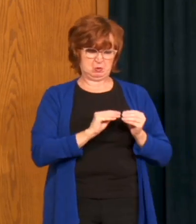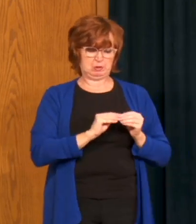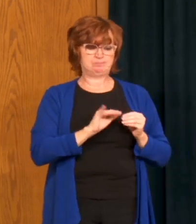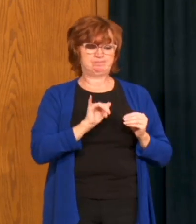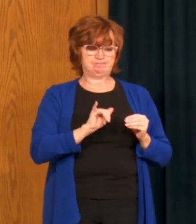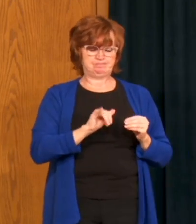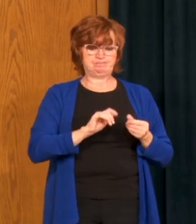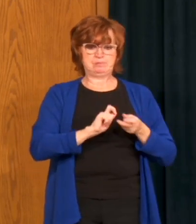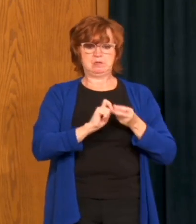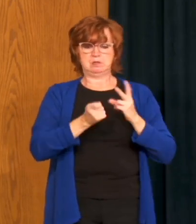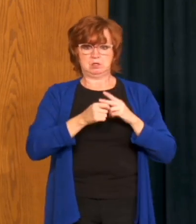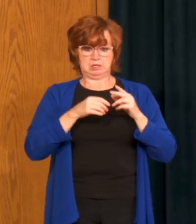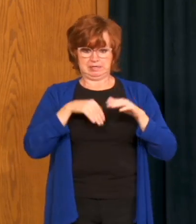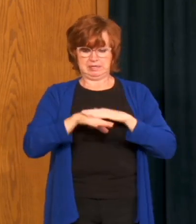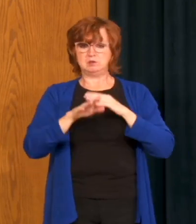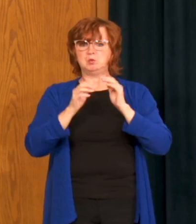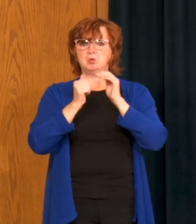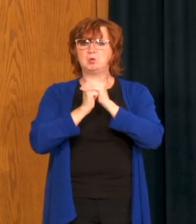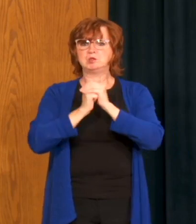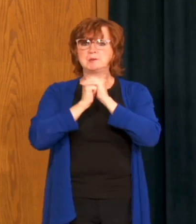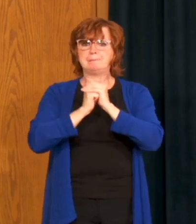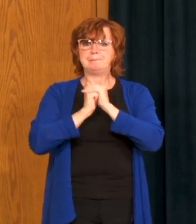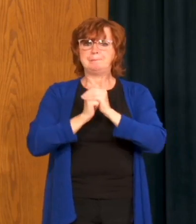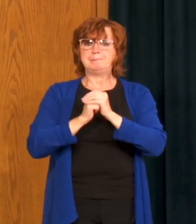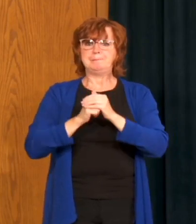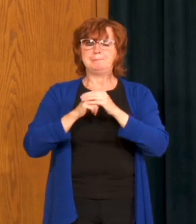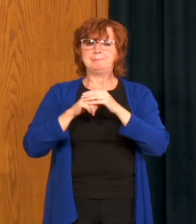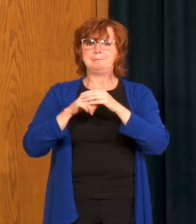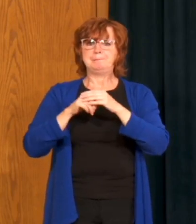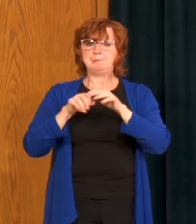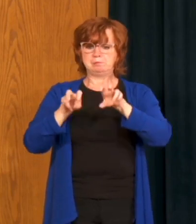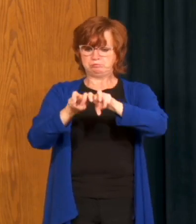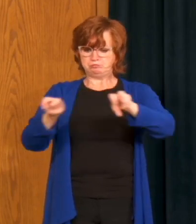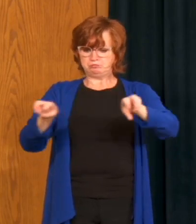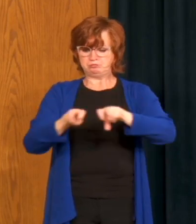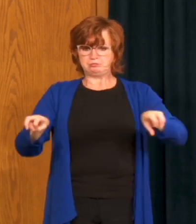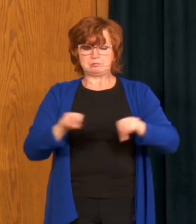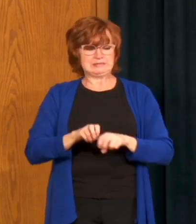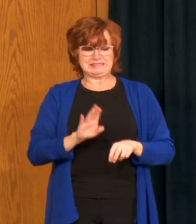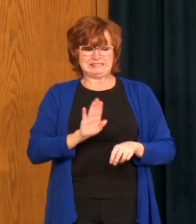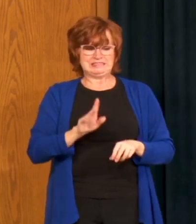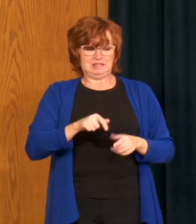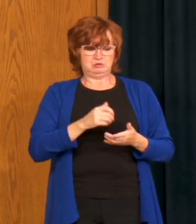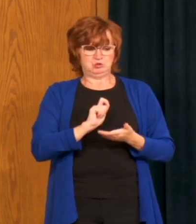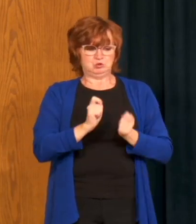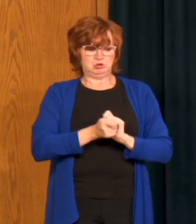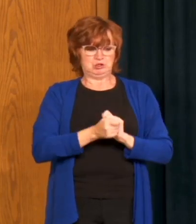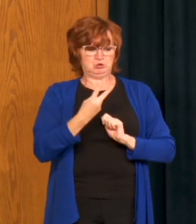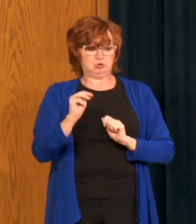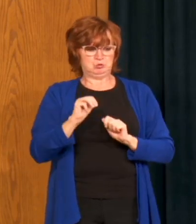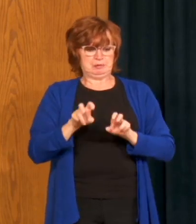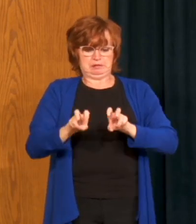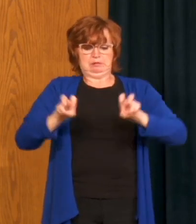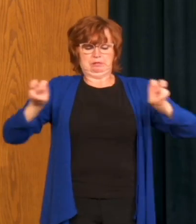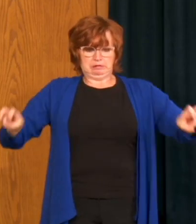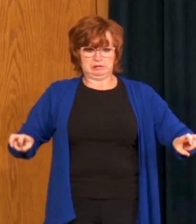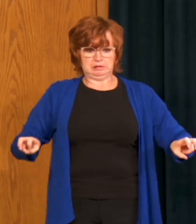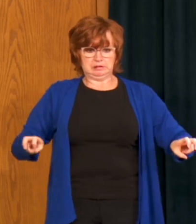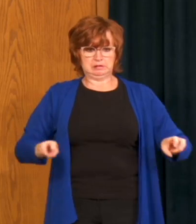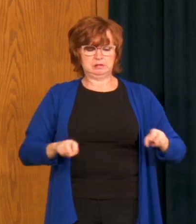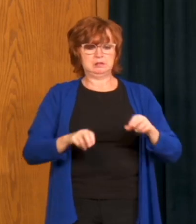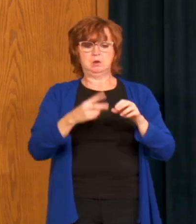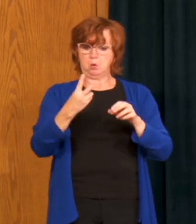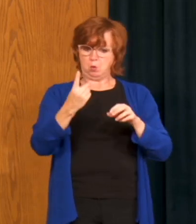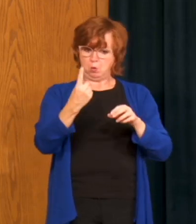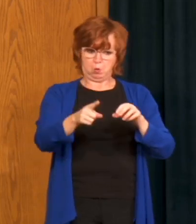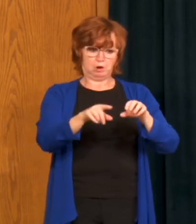but they had to change how people go into places of worship. 2-meter separation between households, and